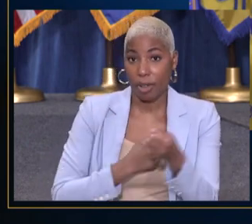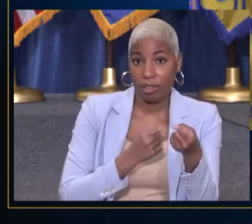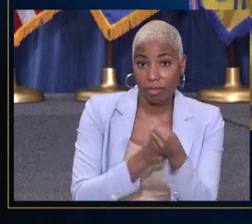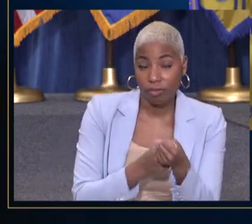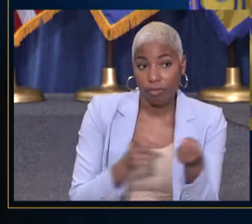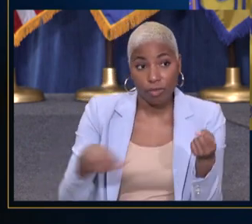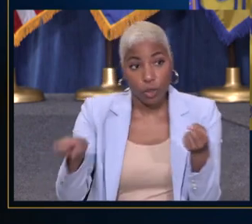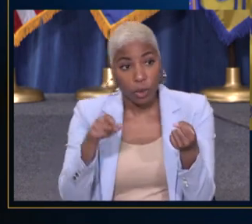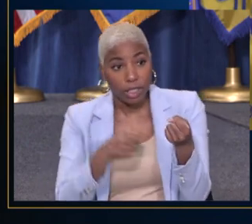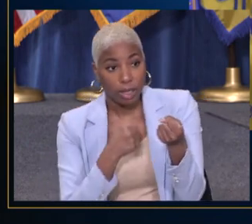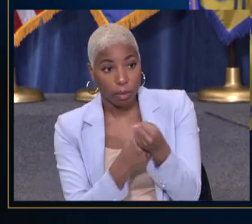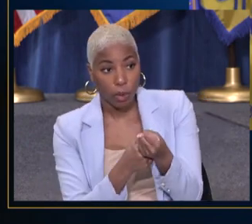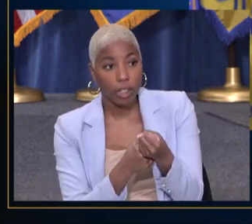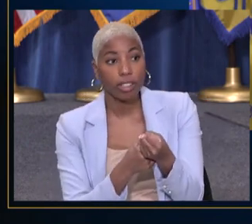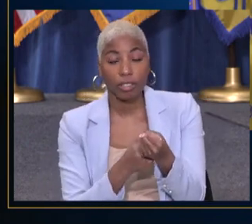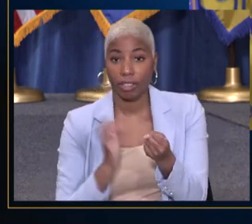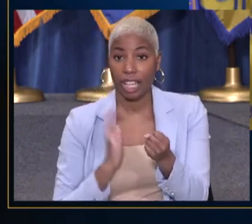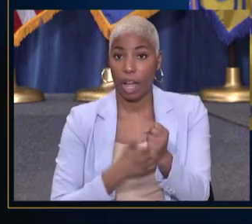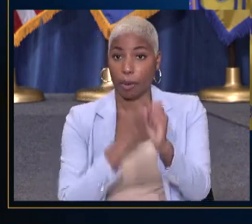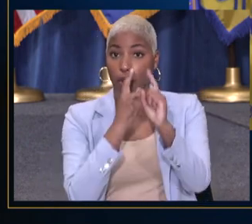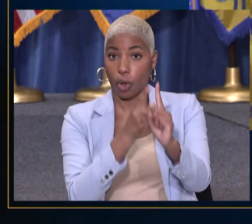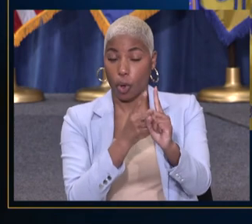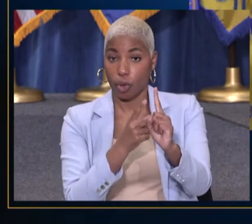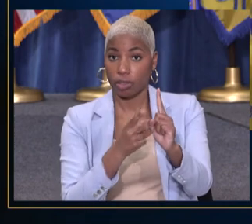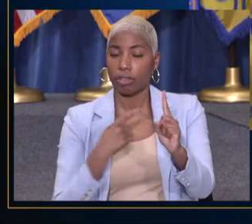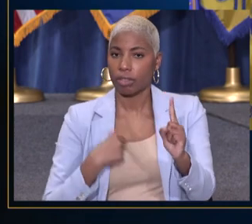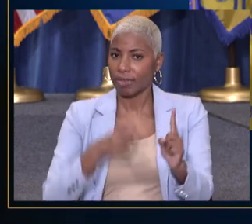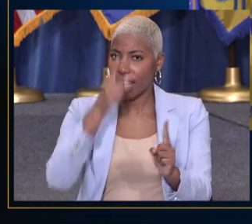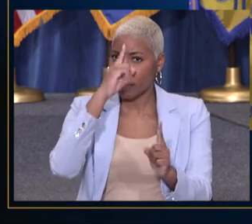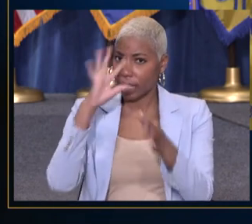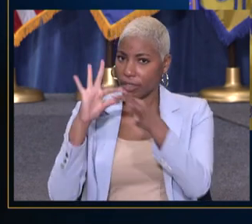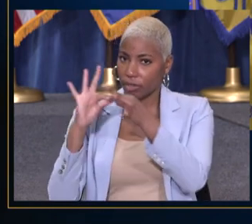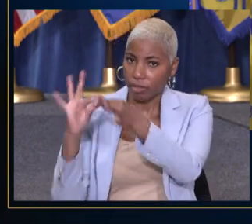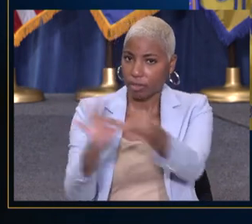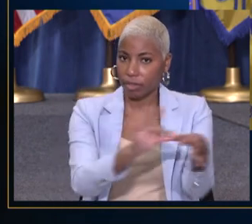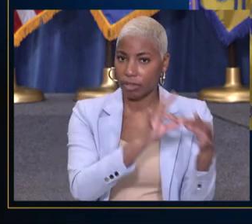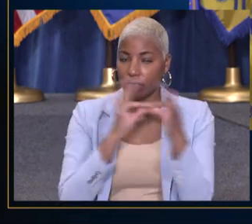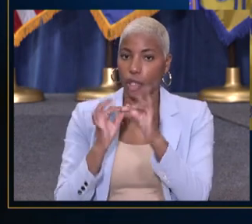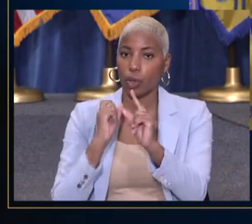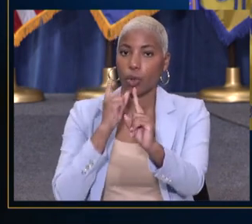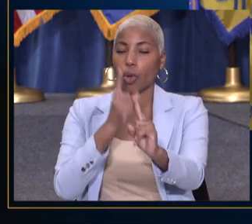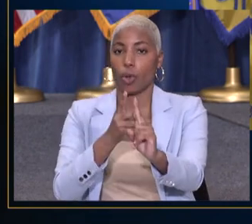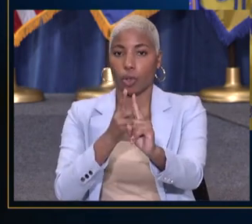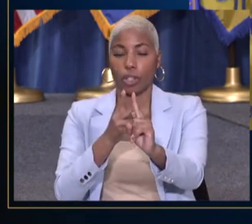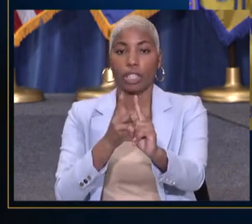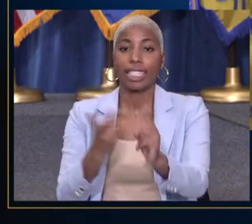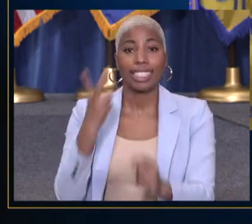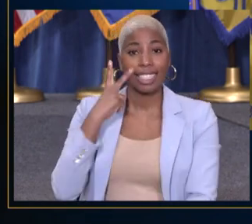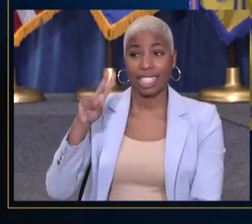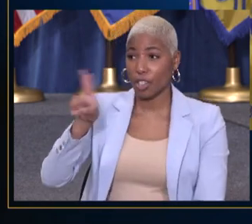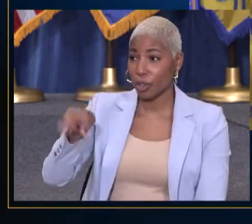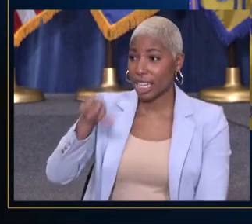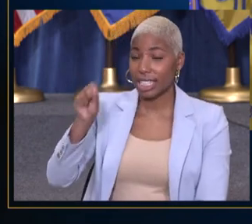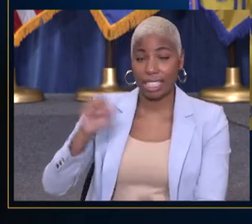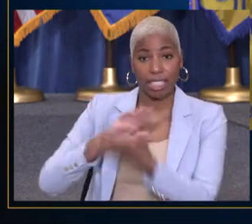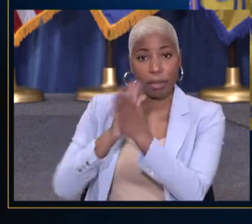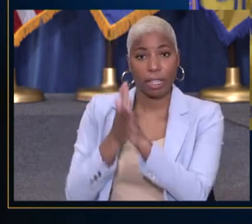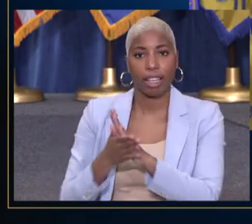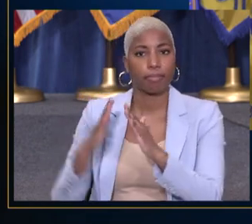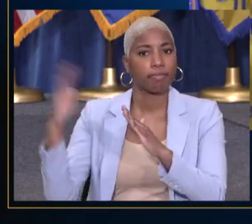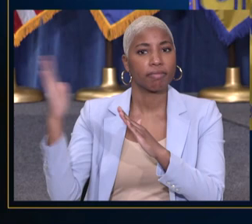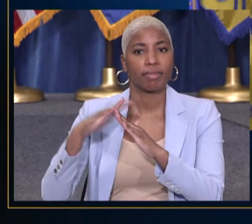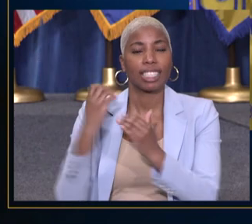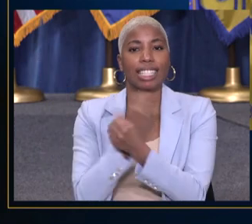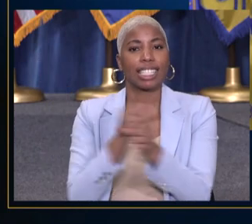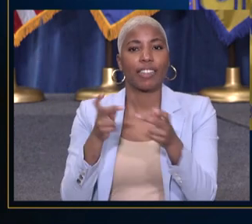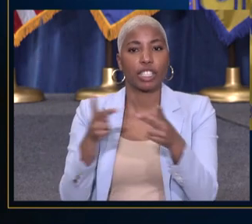do. Our goal, and I believe it's our collective goal, is to see the United States become one of the safest